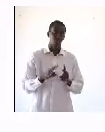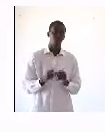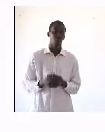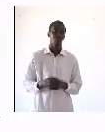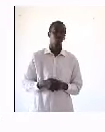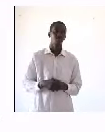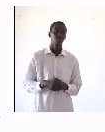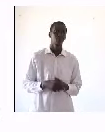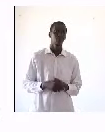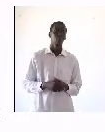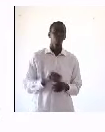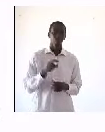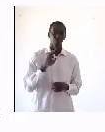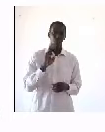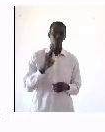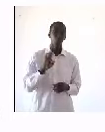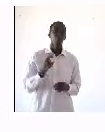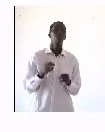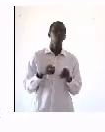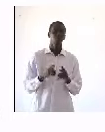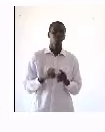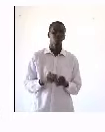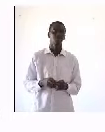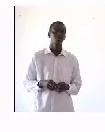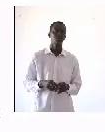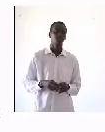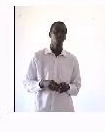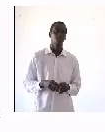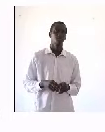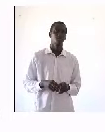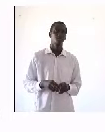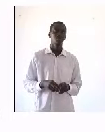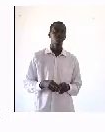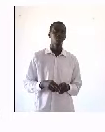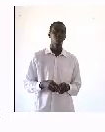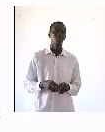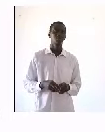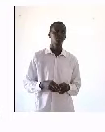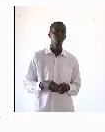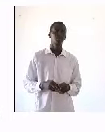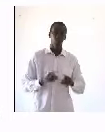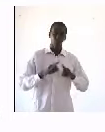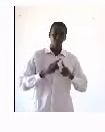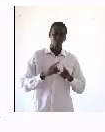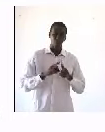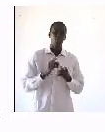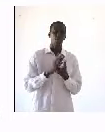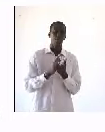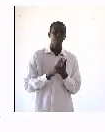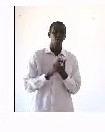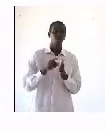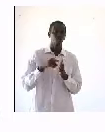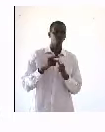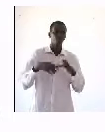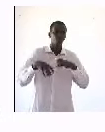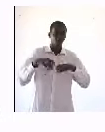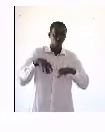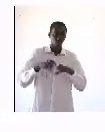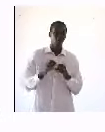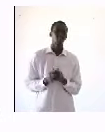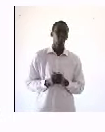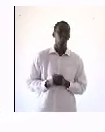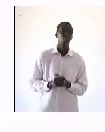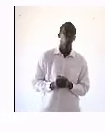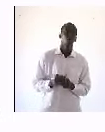lights, gated entrance with security points, and social amenities such as different gas station, parts of the organism, medical work, clinic,